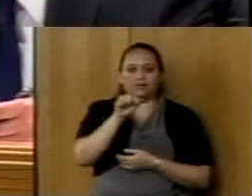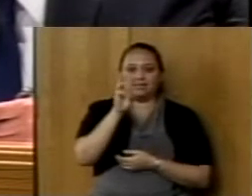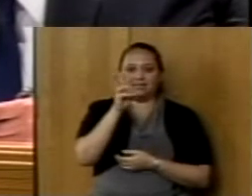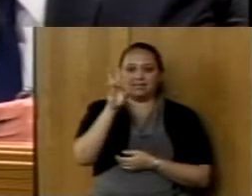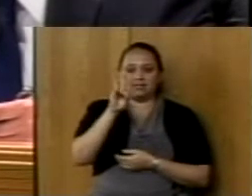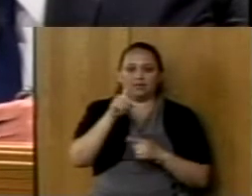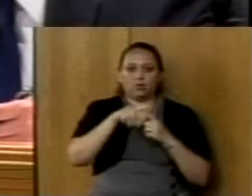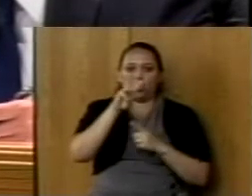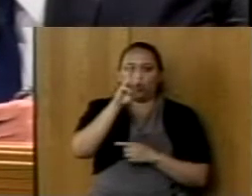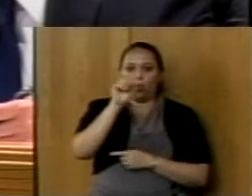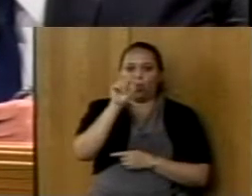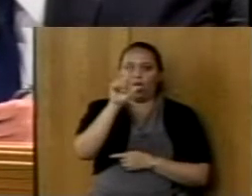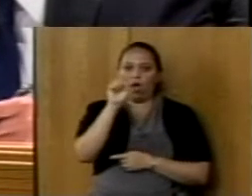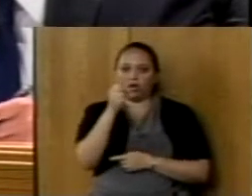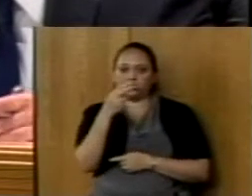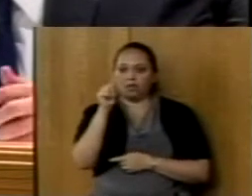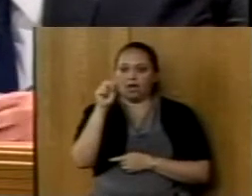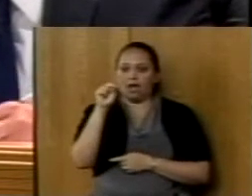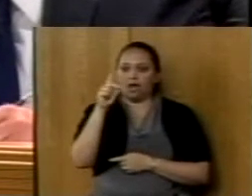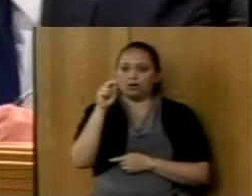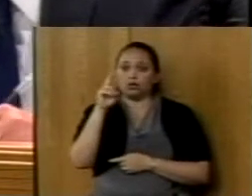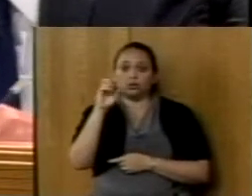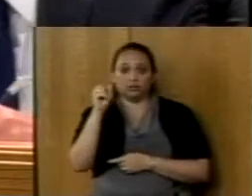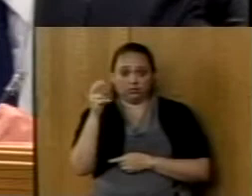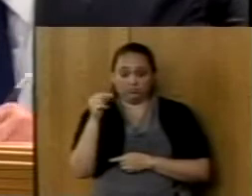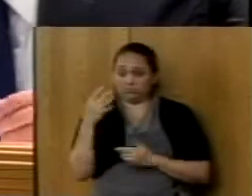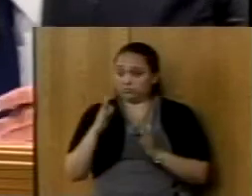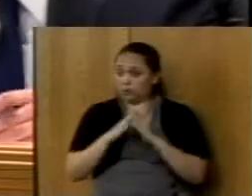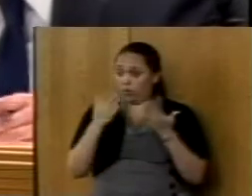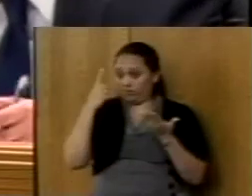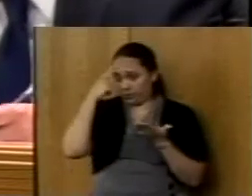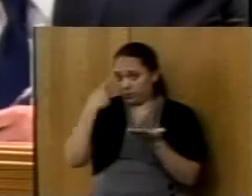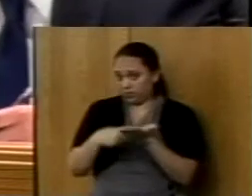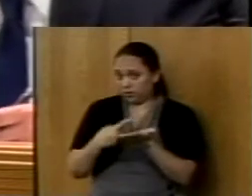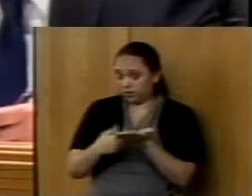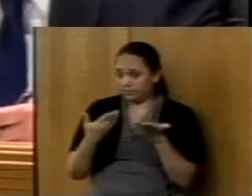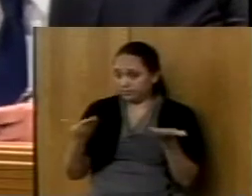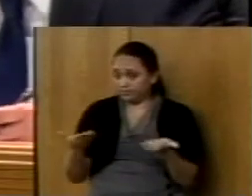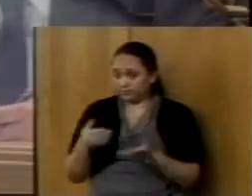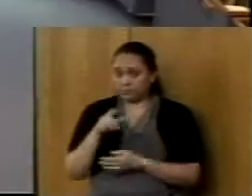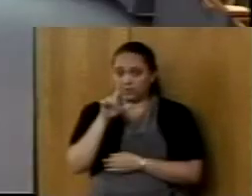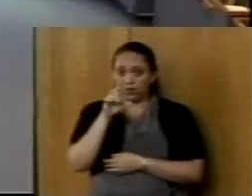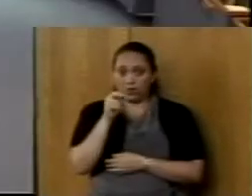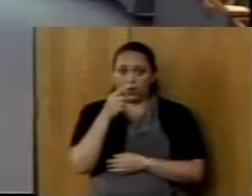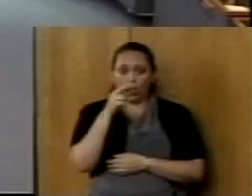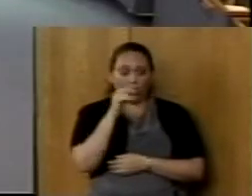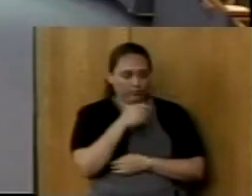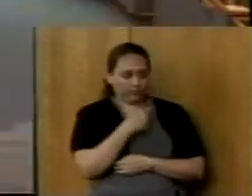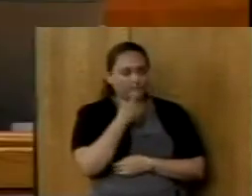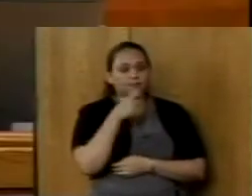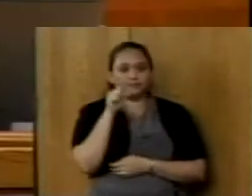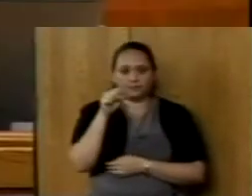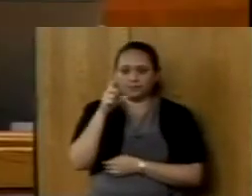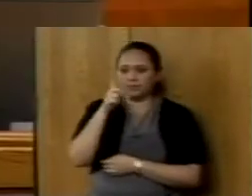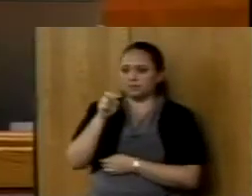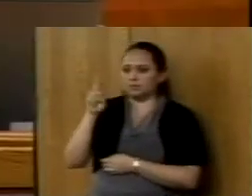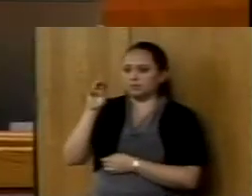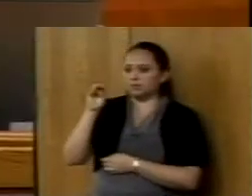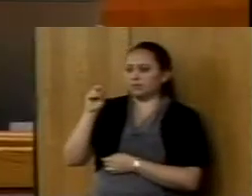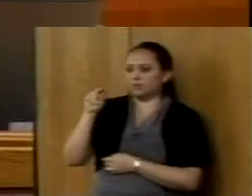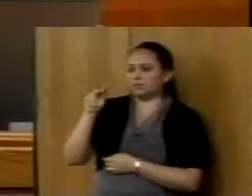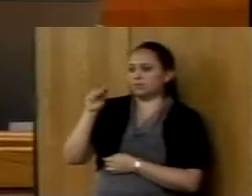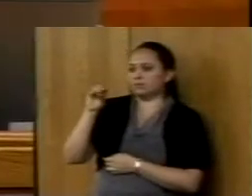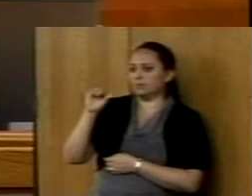$9,730.67 to Walsh Anderson. All up in the floor for discussion, Mrs. Longoria. Yes, Dr. Montoya, I noticed that on